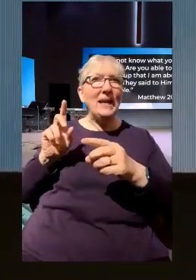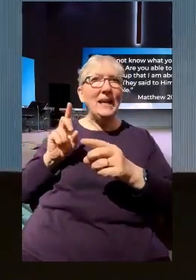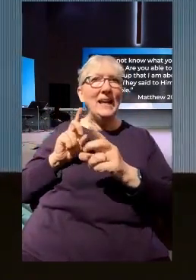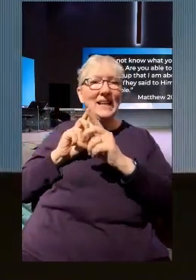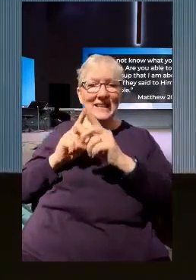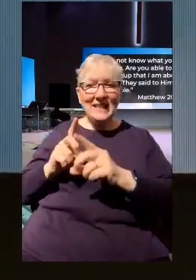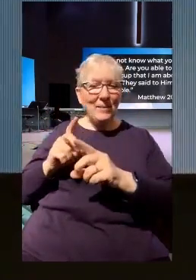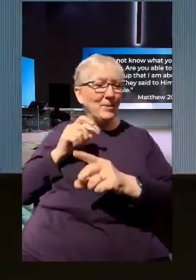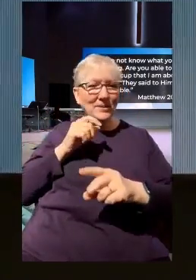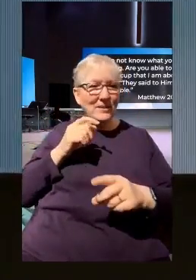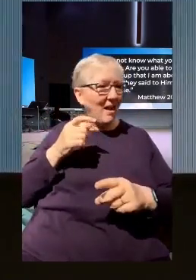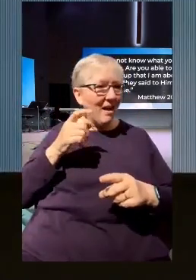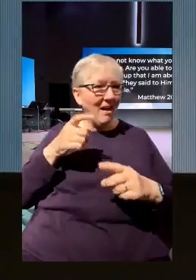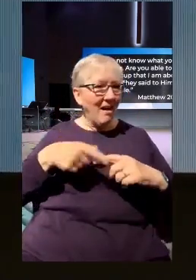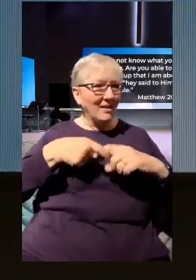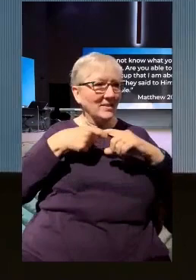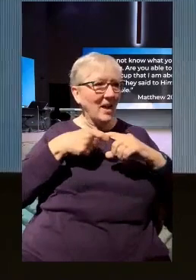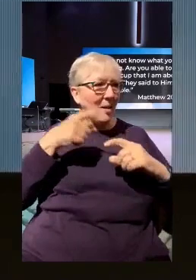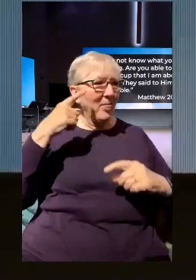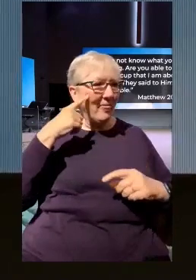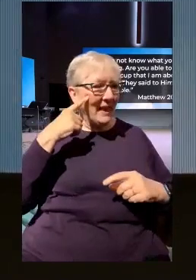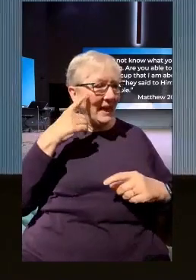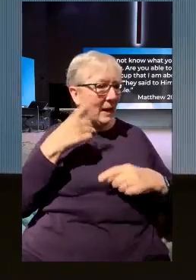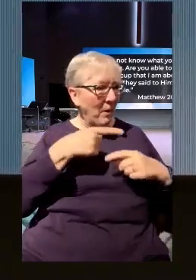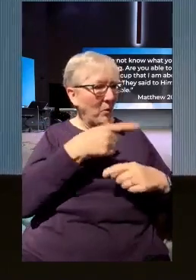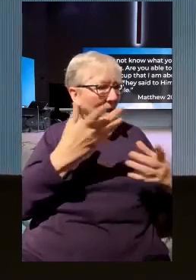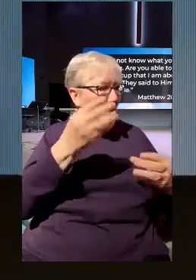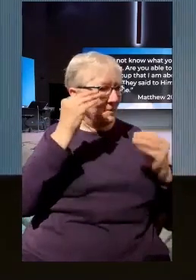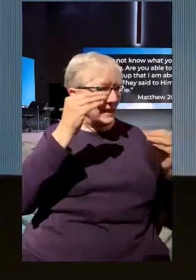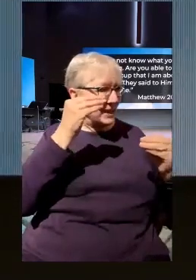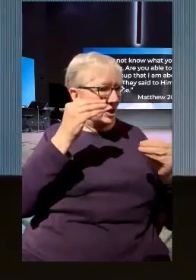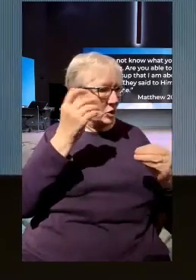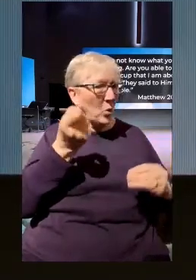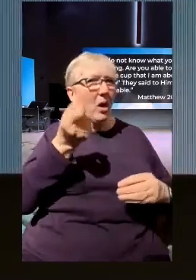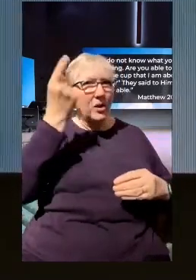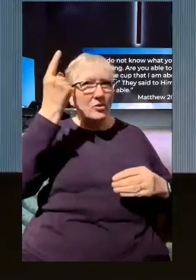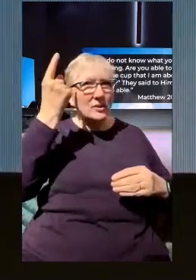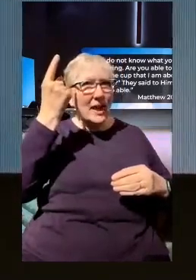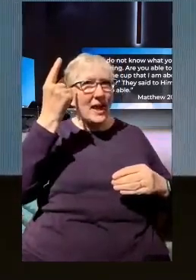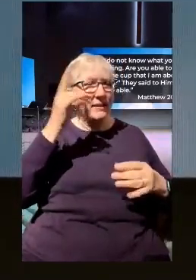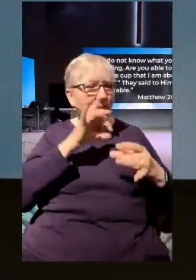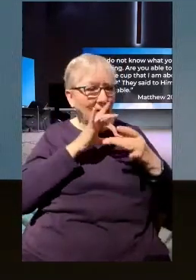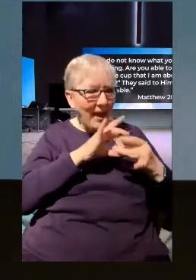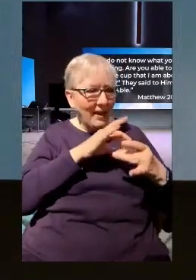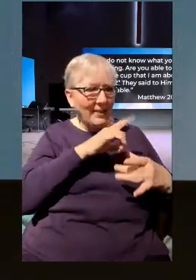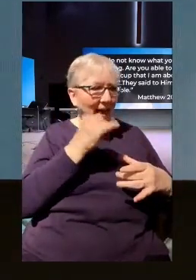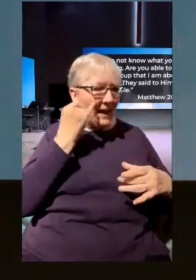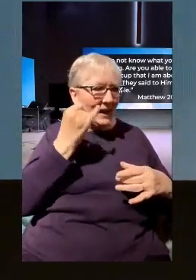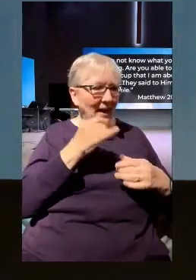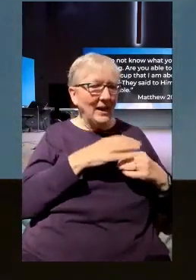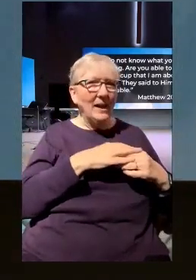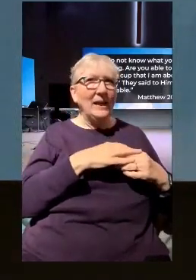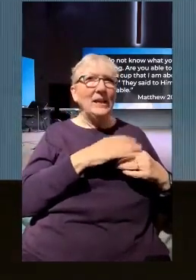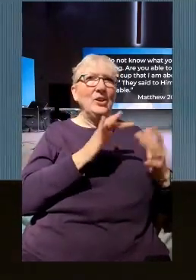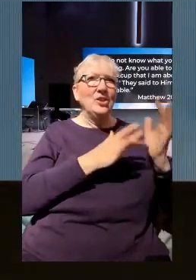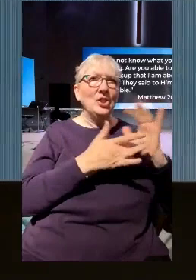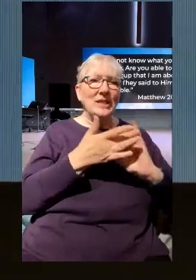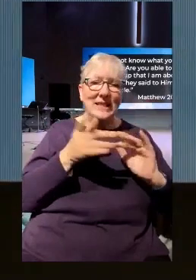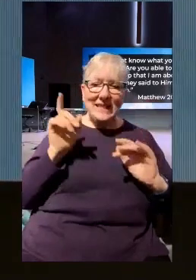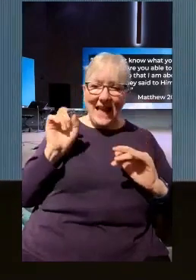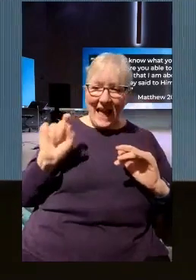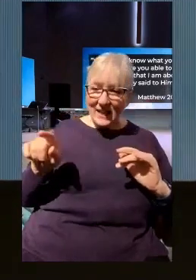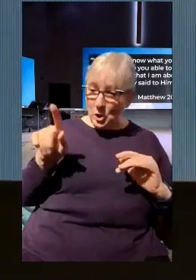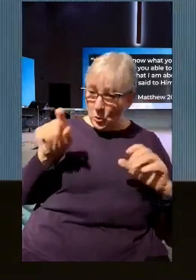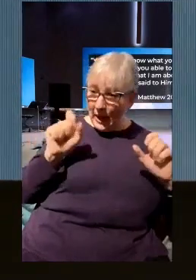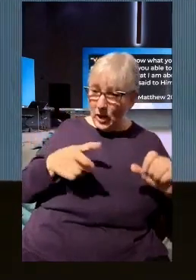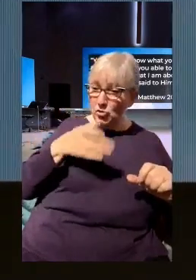he's been teaching long enough to make the connection. So when he asks if they can drink the cup, they